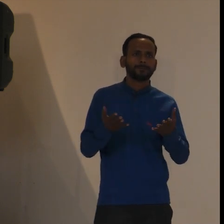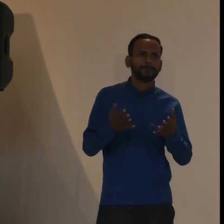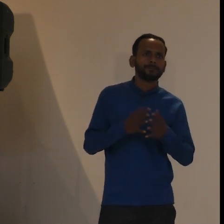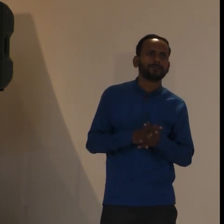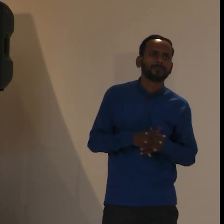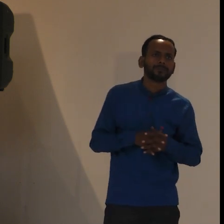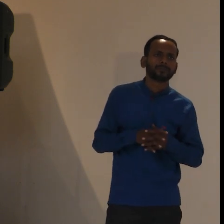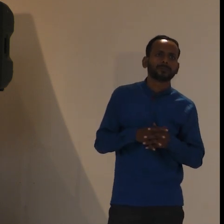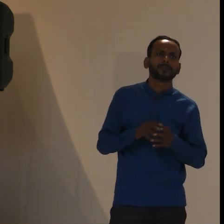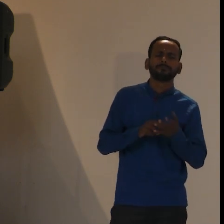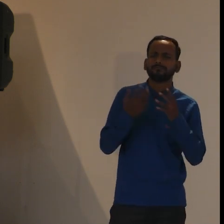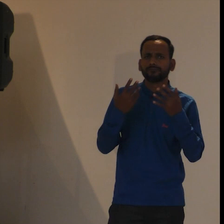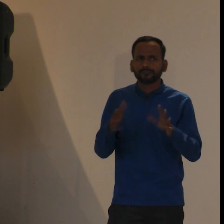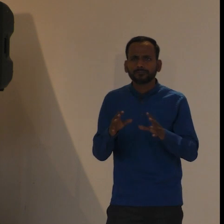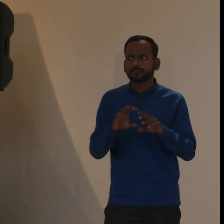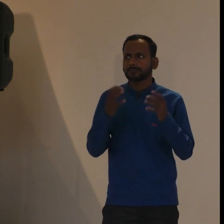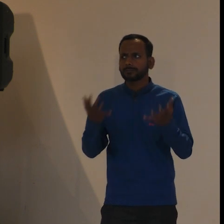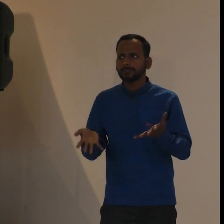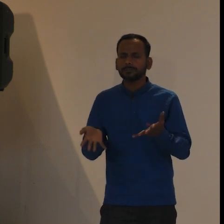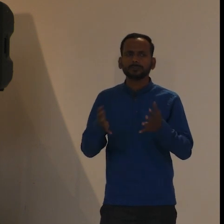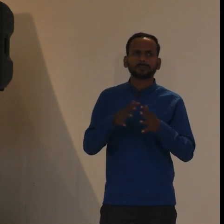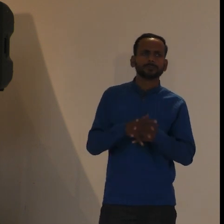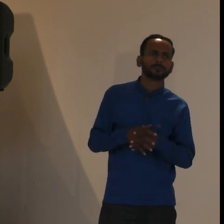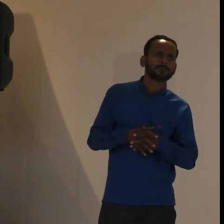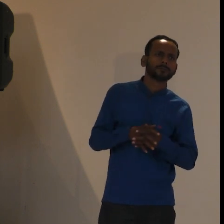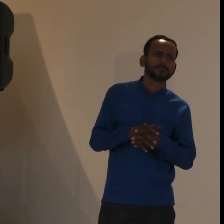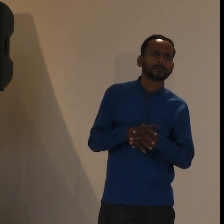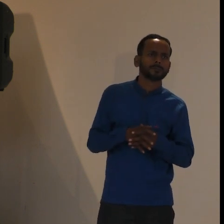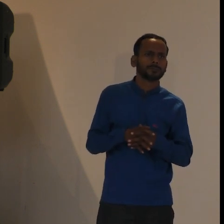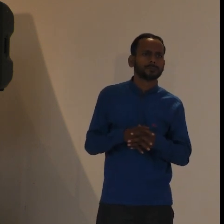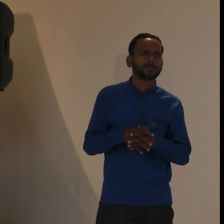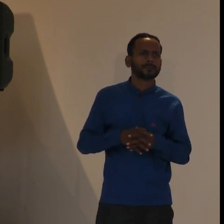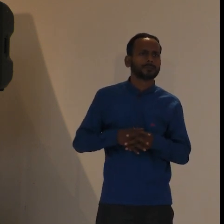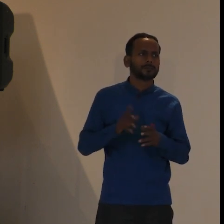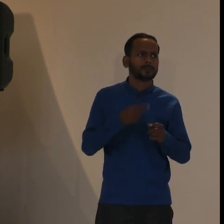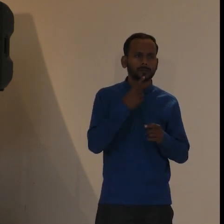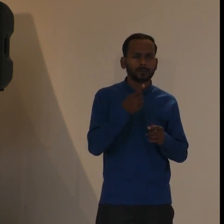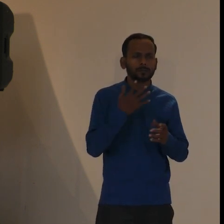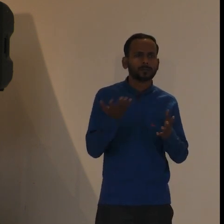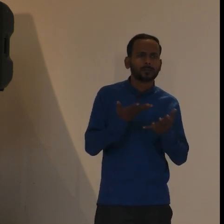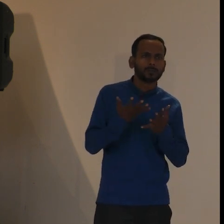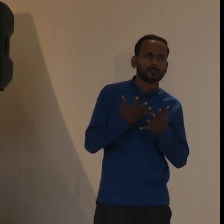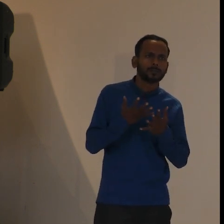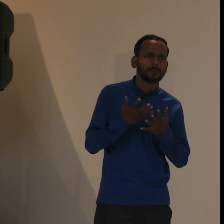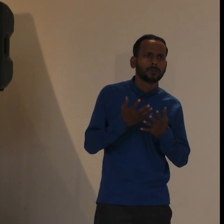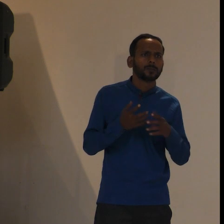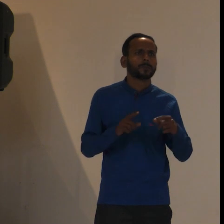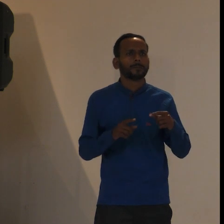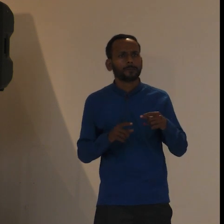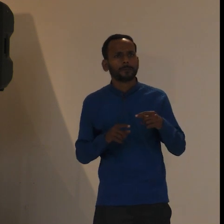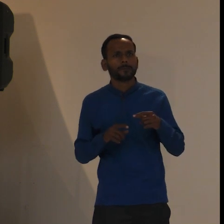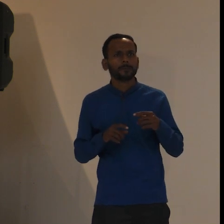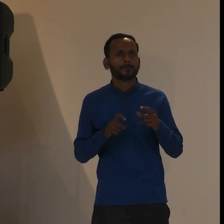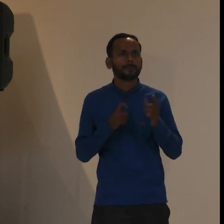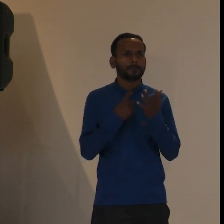just a comment, just to something that Kevin said. I thought, you said that, the relationship